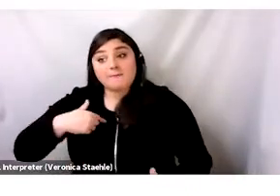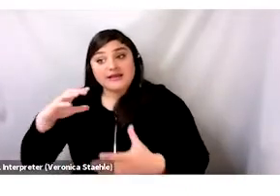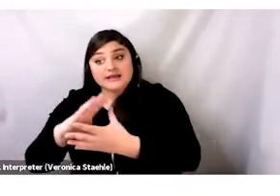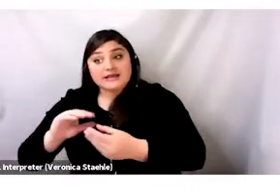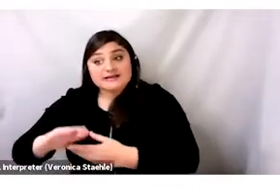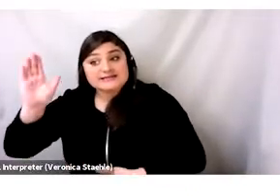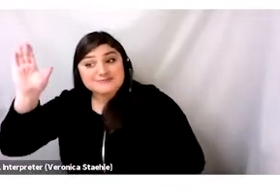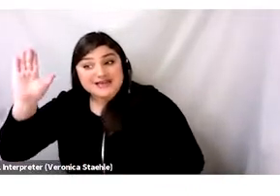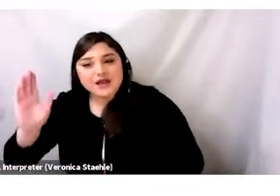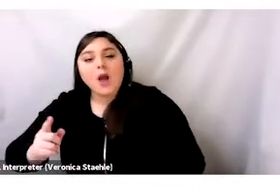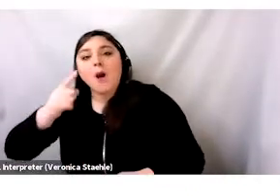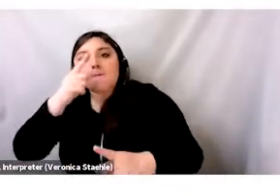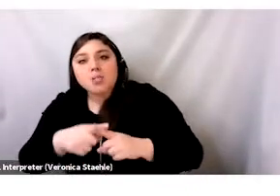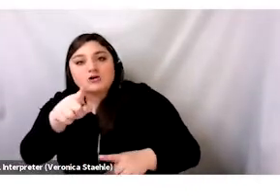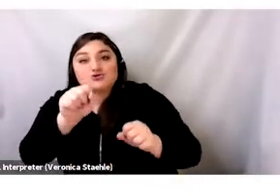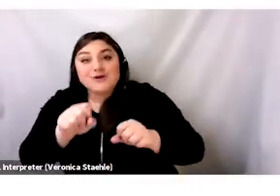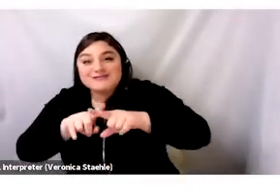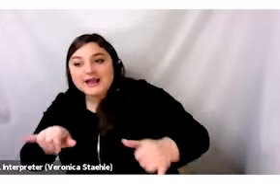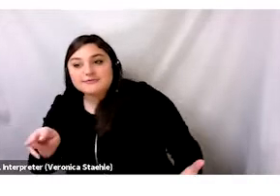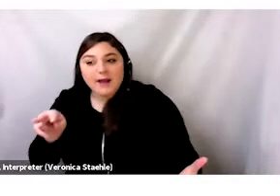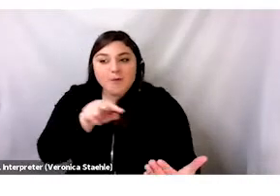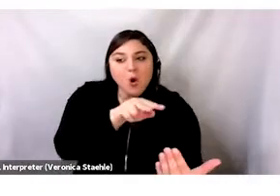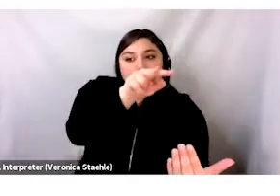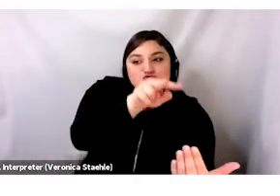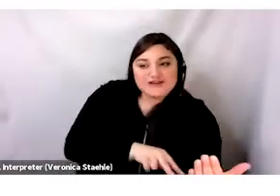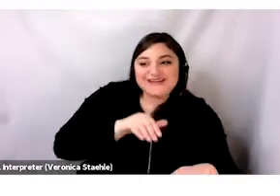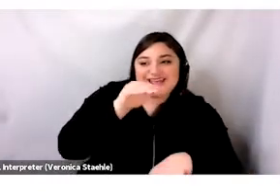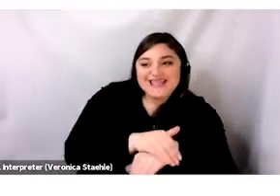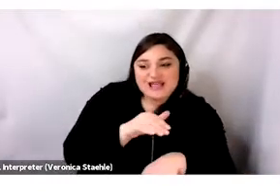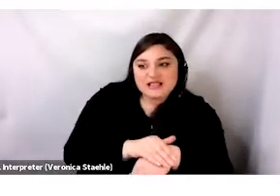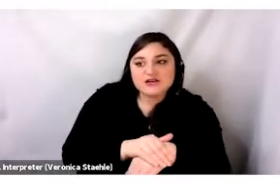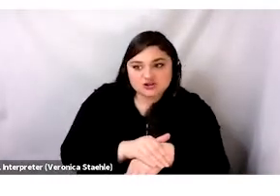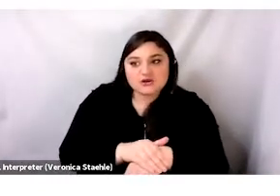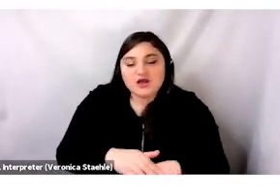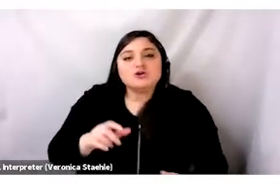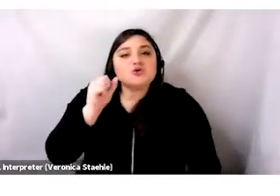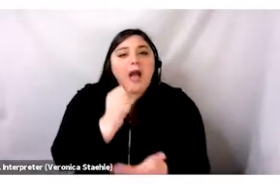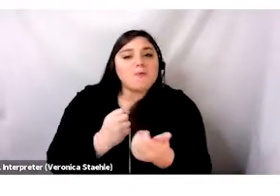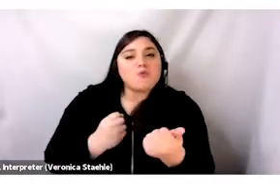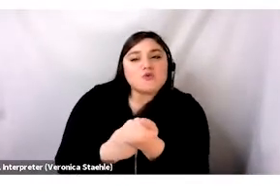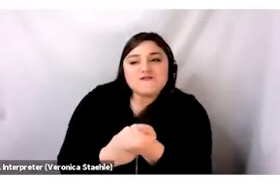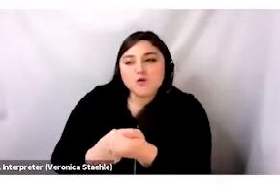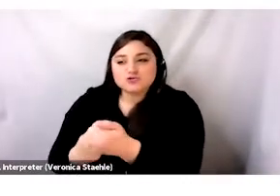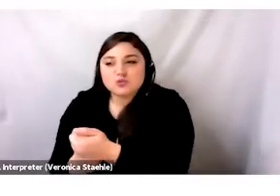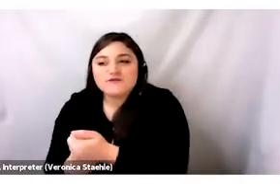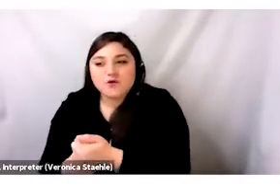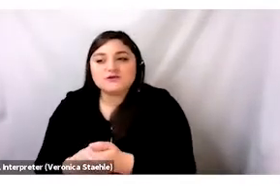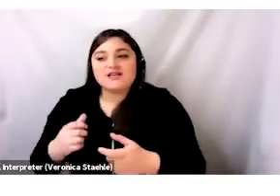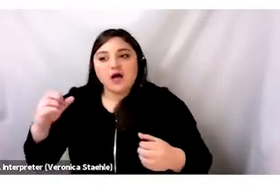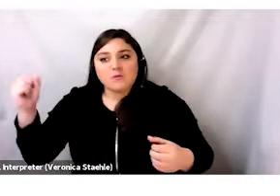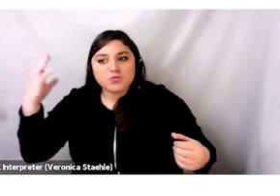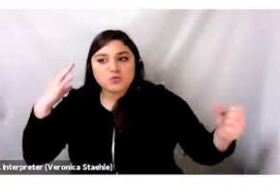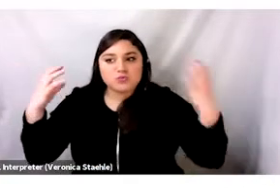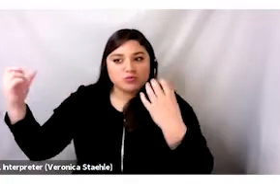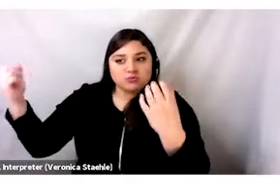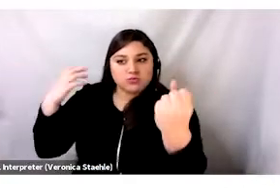speak will be helpful for those of you who do not have English as your first language. And props to you if